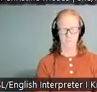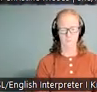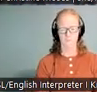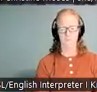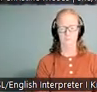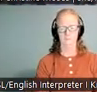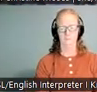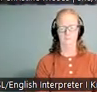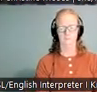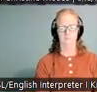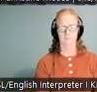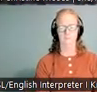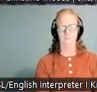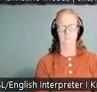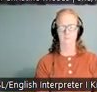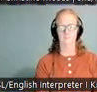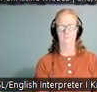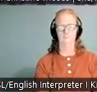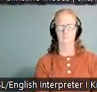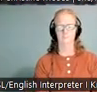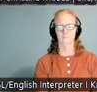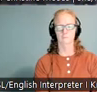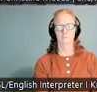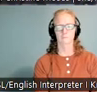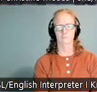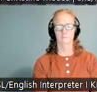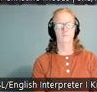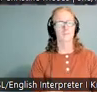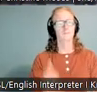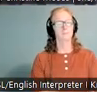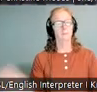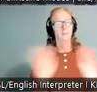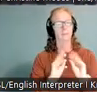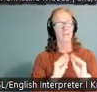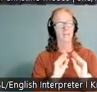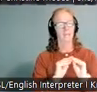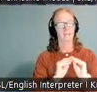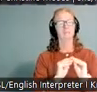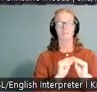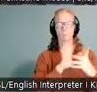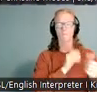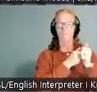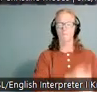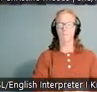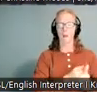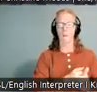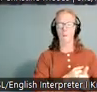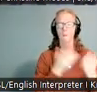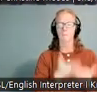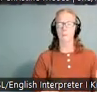This meeting is a public meeting subject to City of Portland Administrative Code and Oregon state